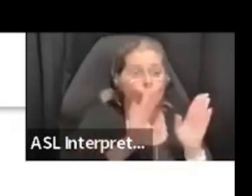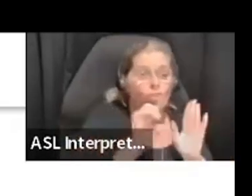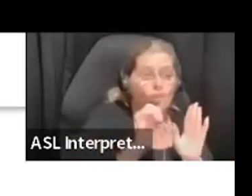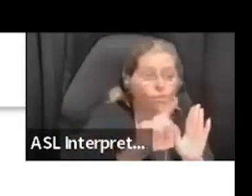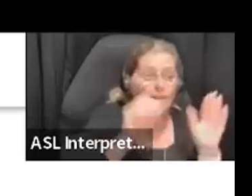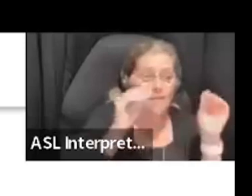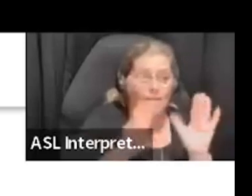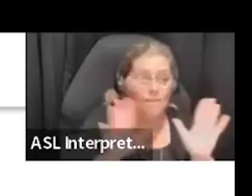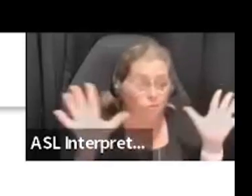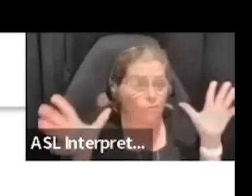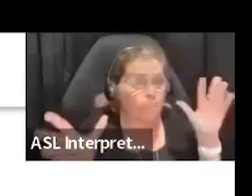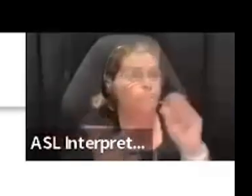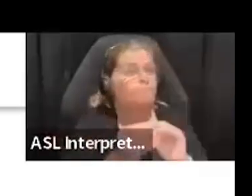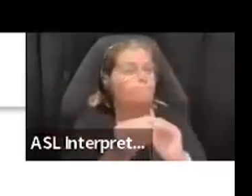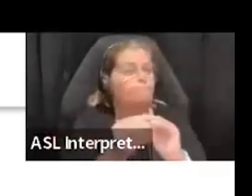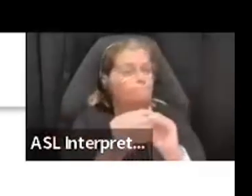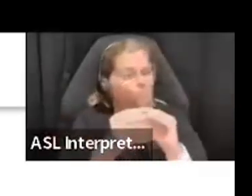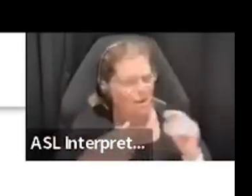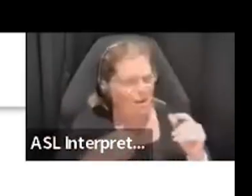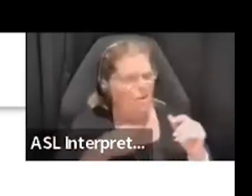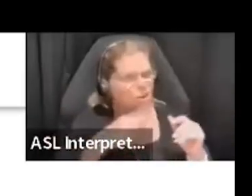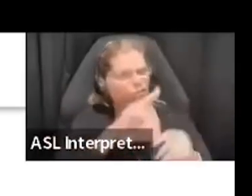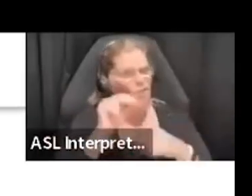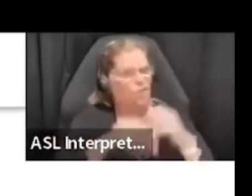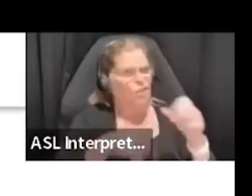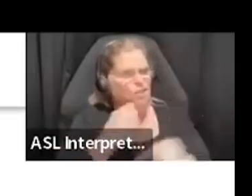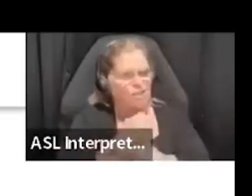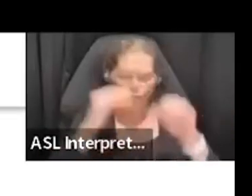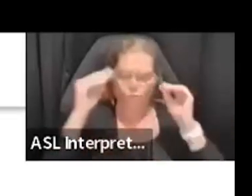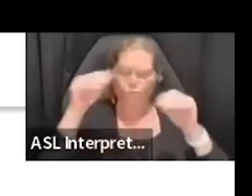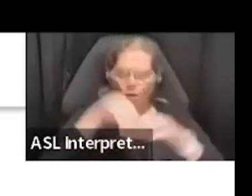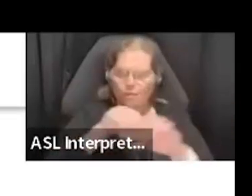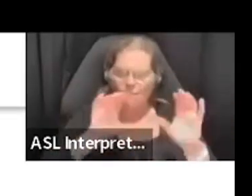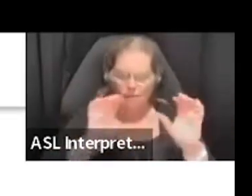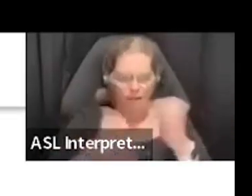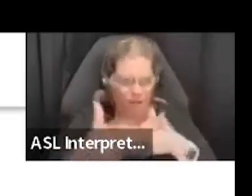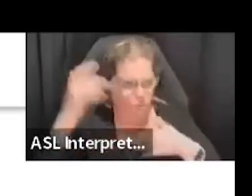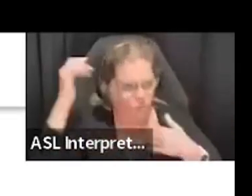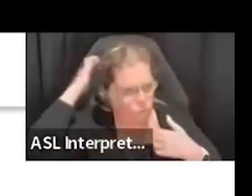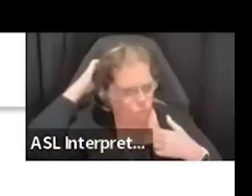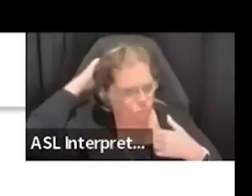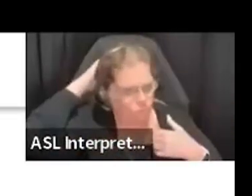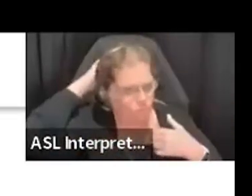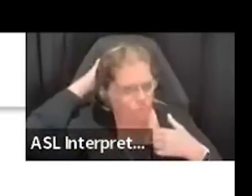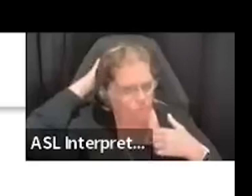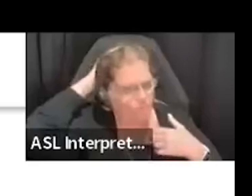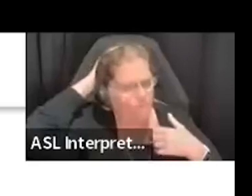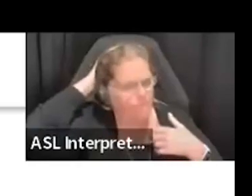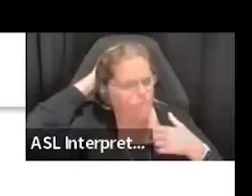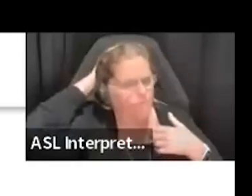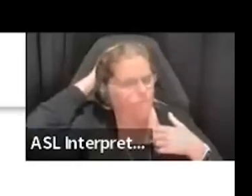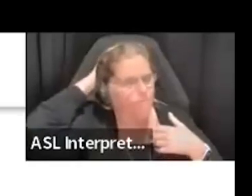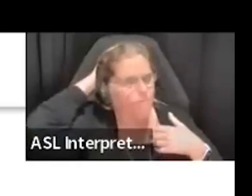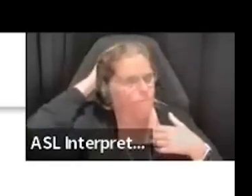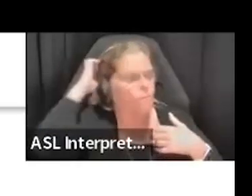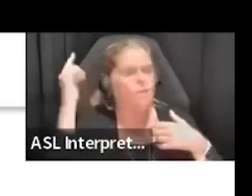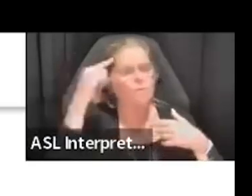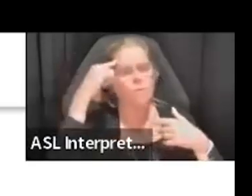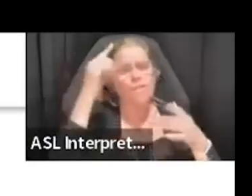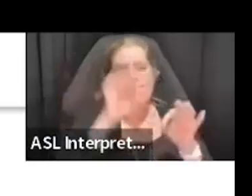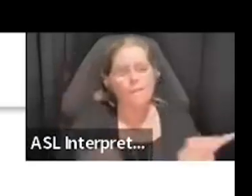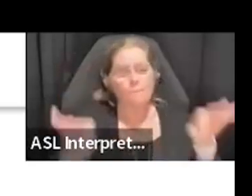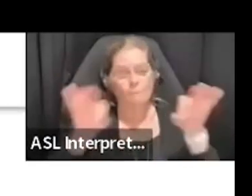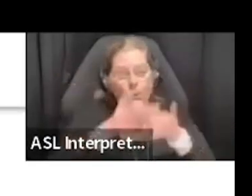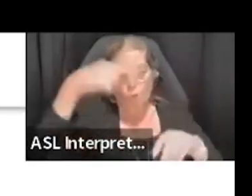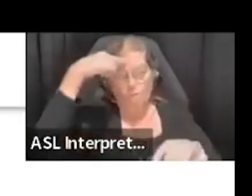an administrator. So one thing I really find that is really critical from my perspective as a